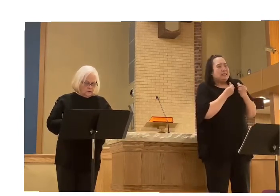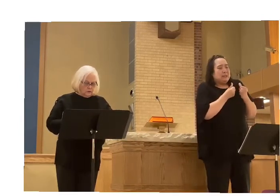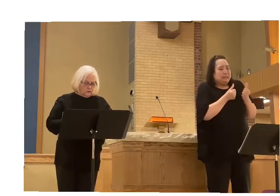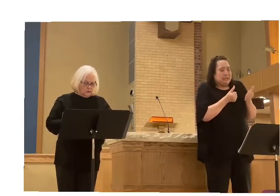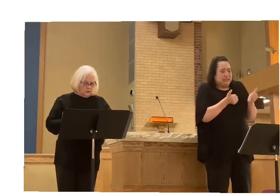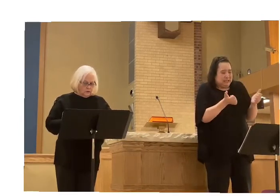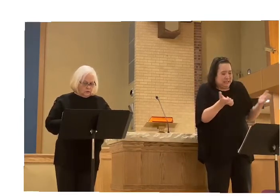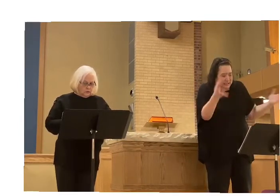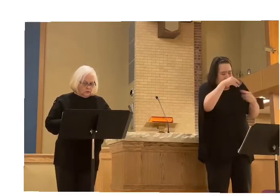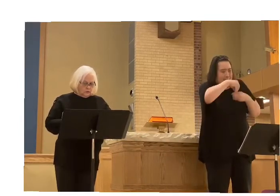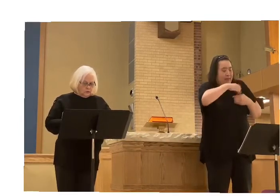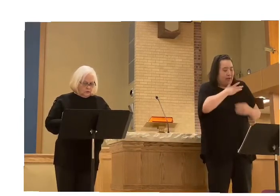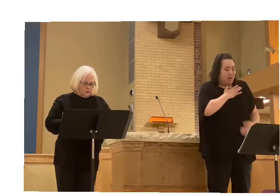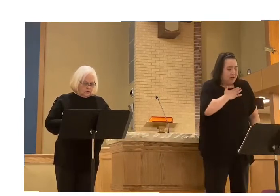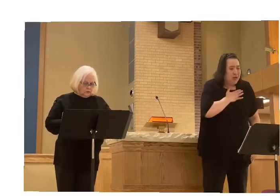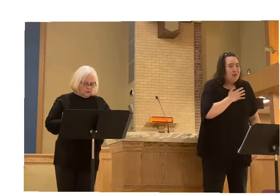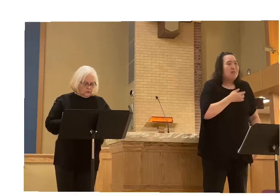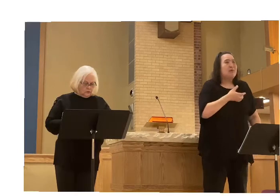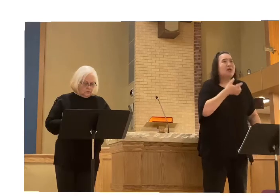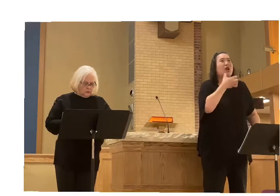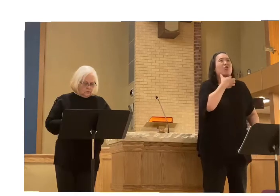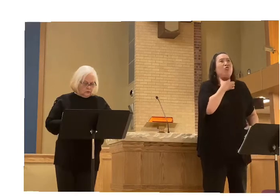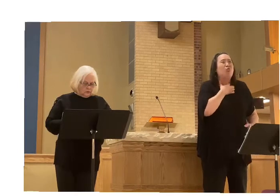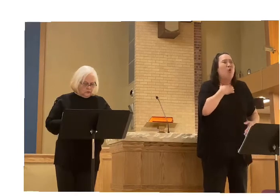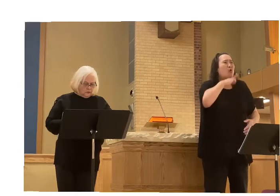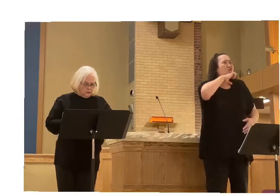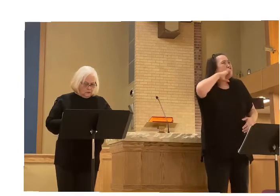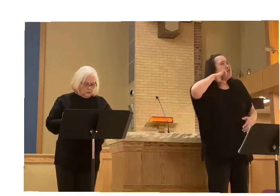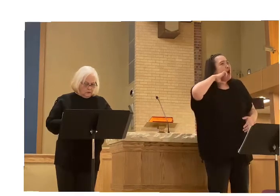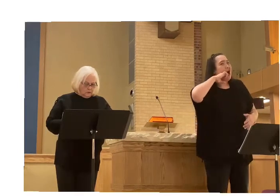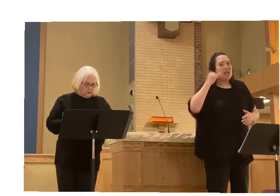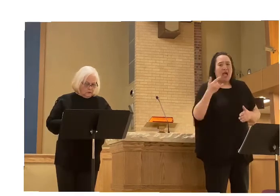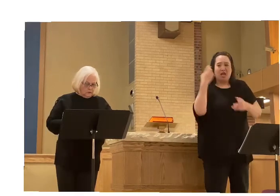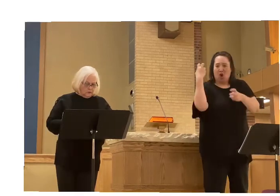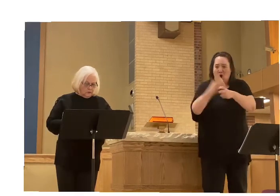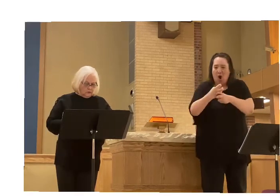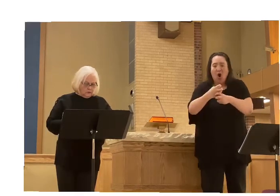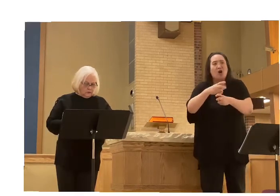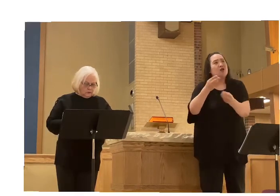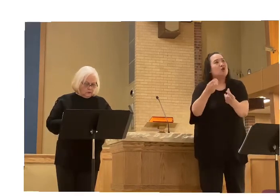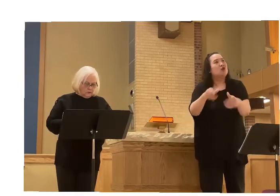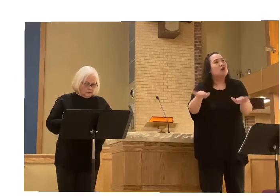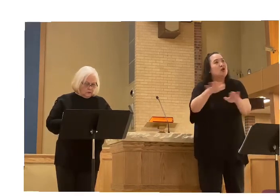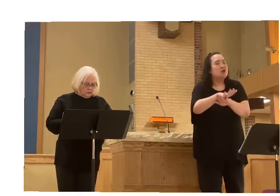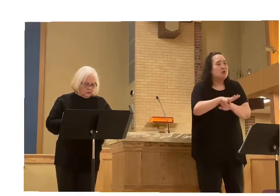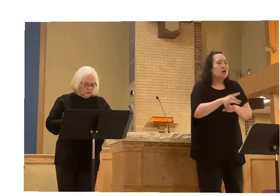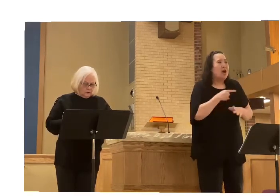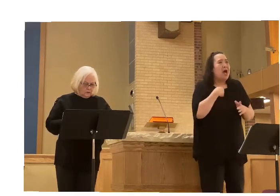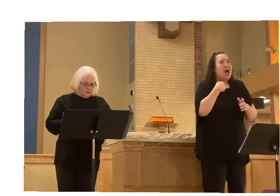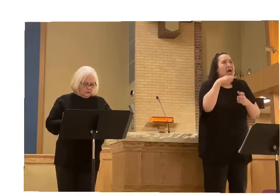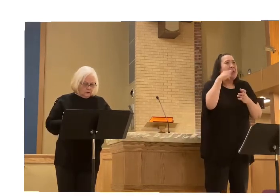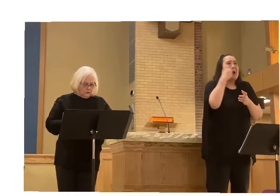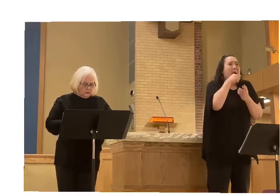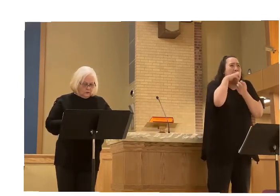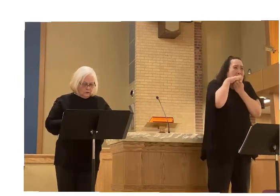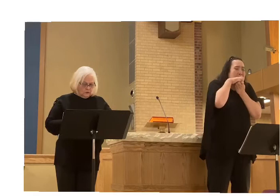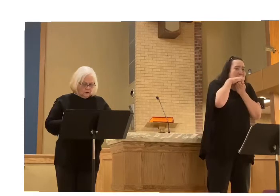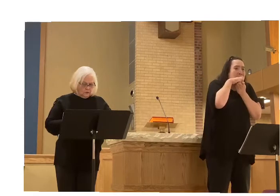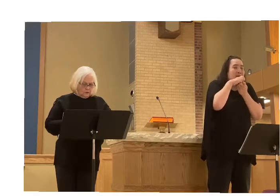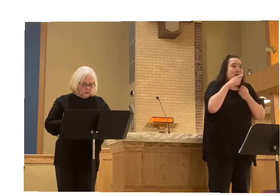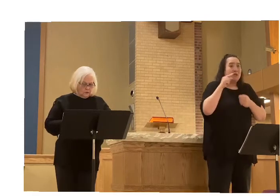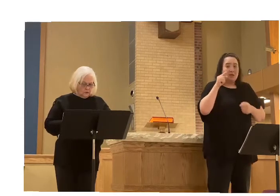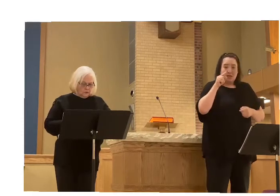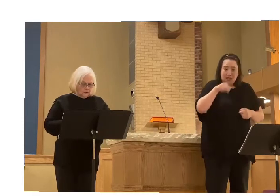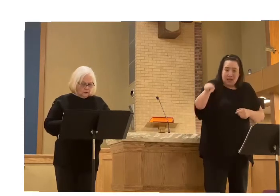my chest. My throat is dried up like baked clay. My tongue cleaves to my jaws. They have pierced